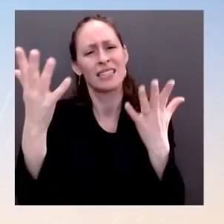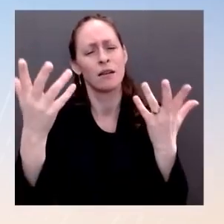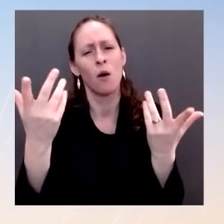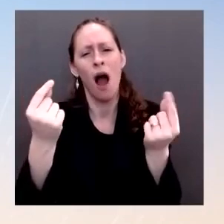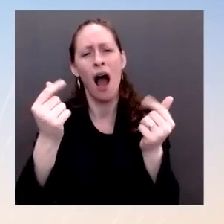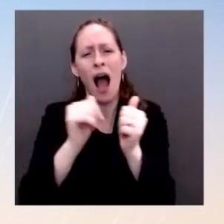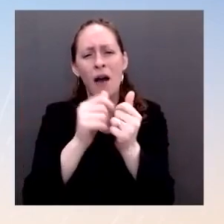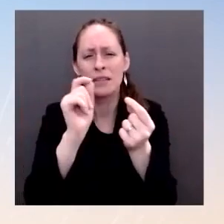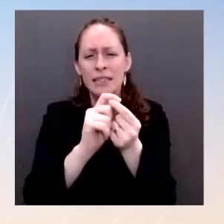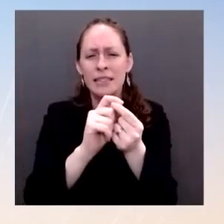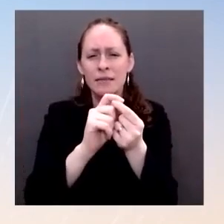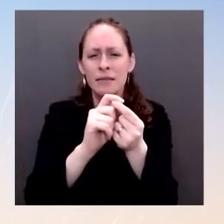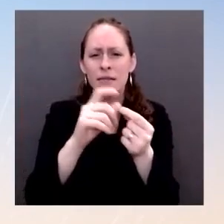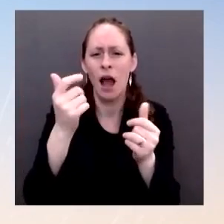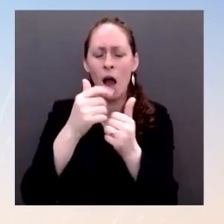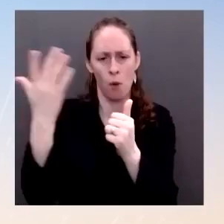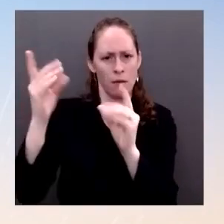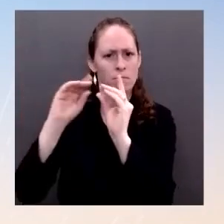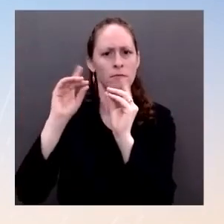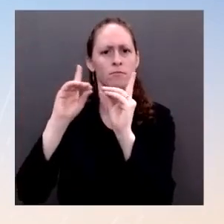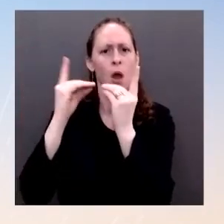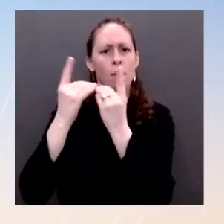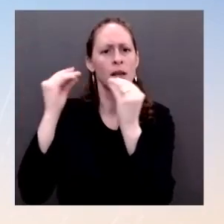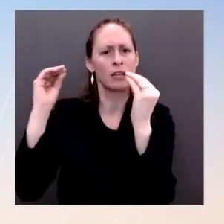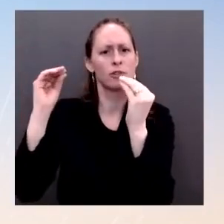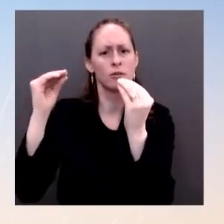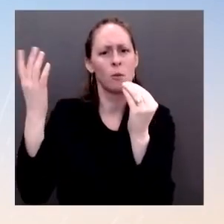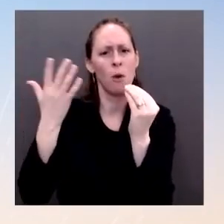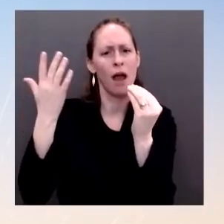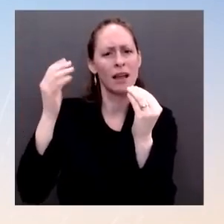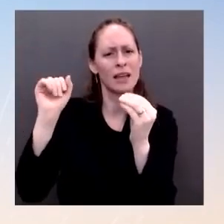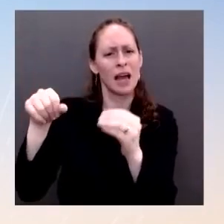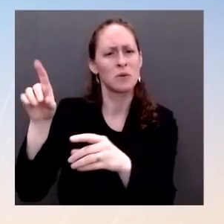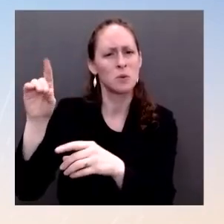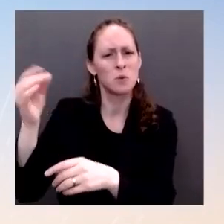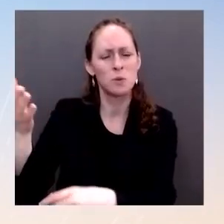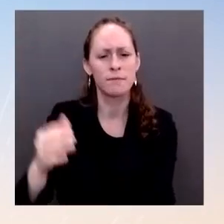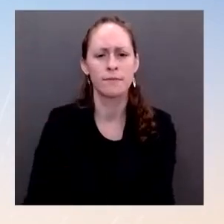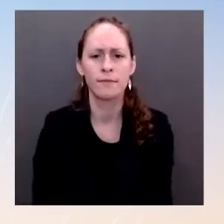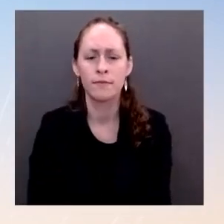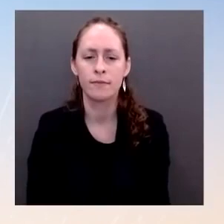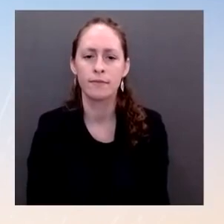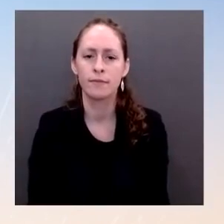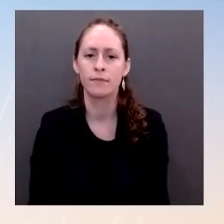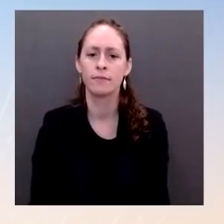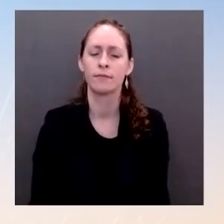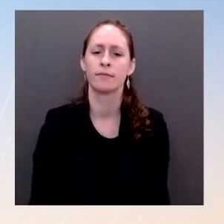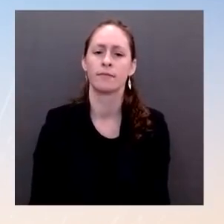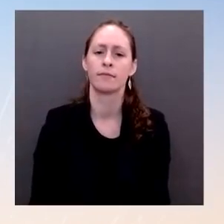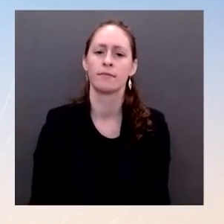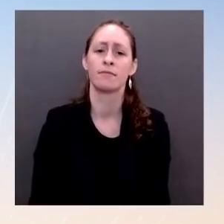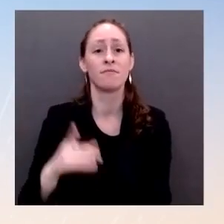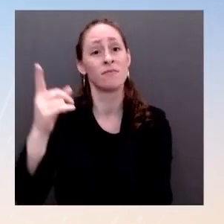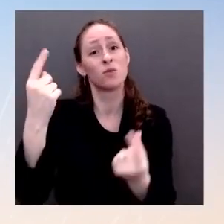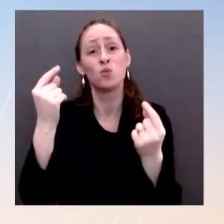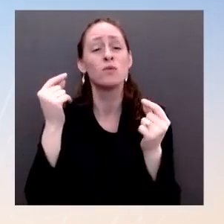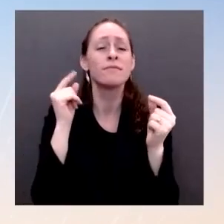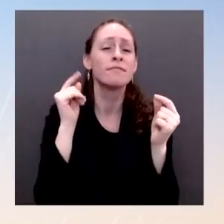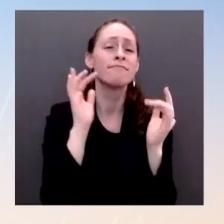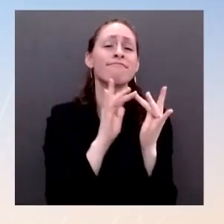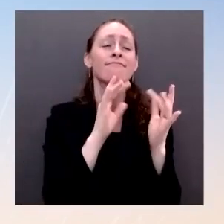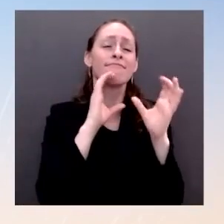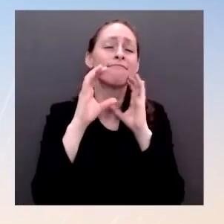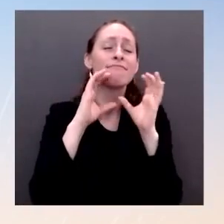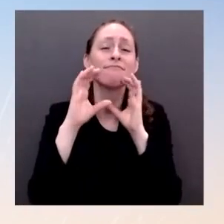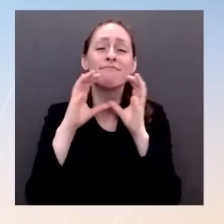conduit here, but they have been working and continuously in touch with school districts and states across the country from the beginning. And is there a